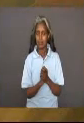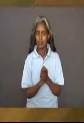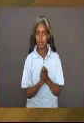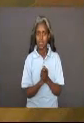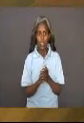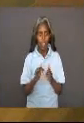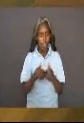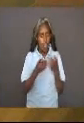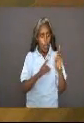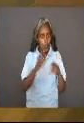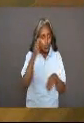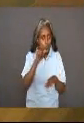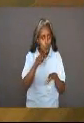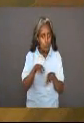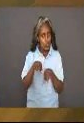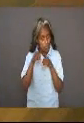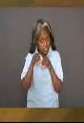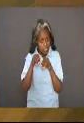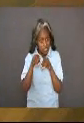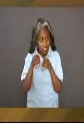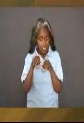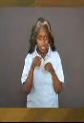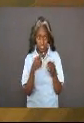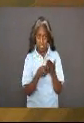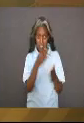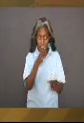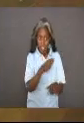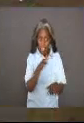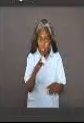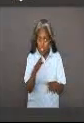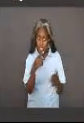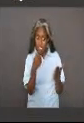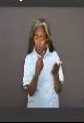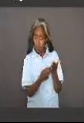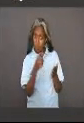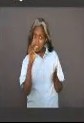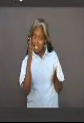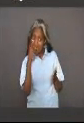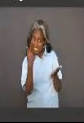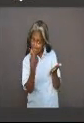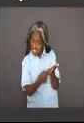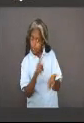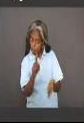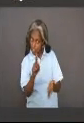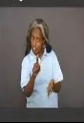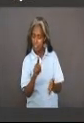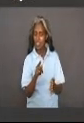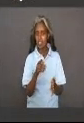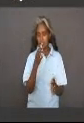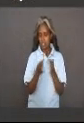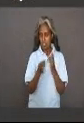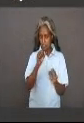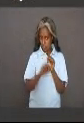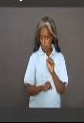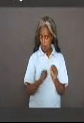How did you do, students? Does your graph look like this one? If so,